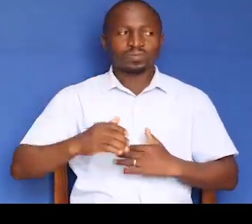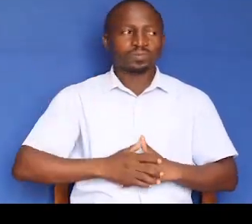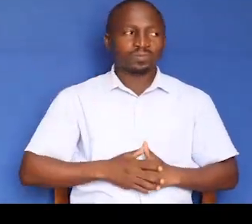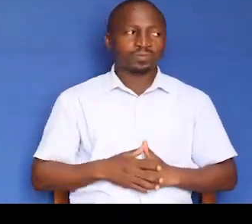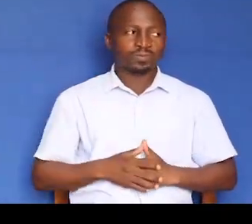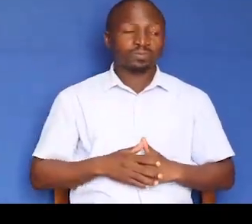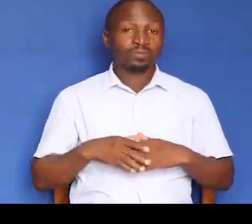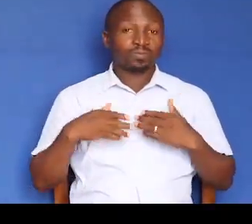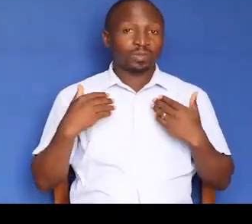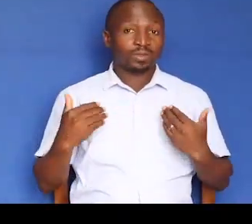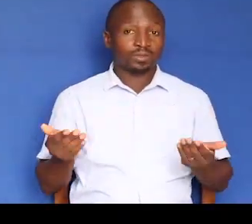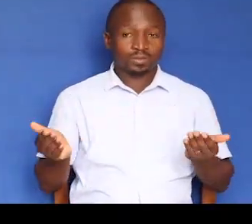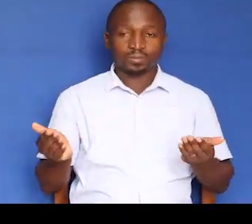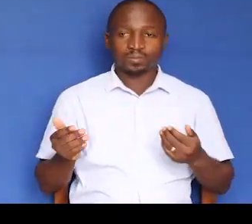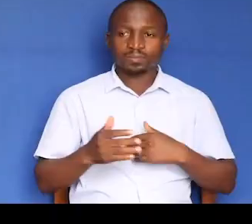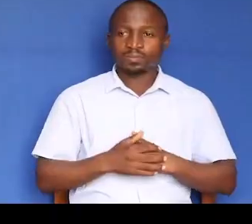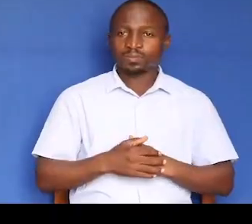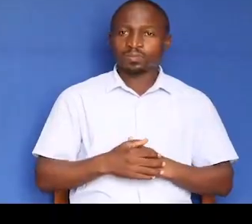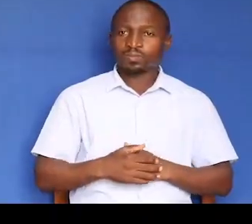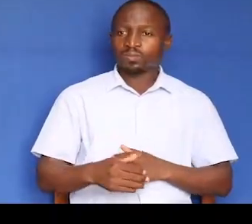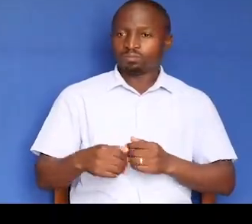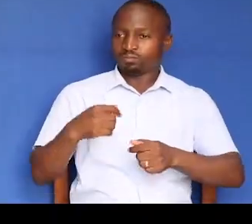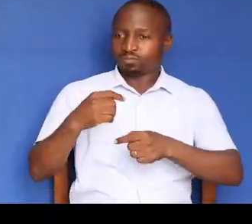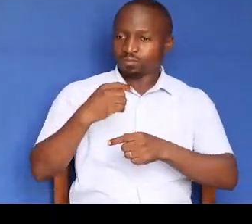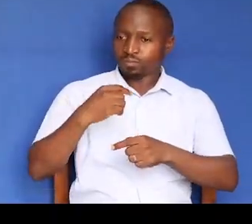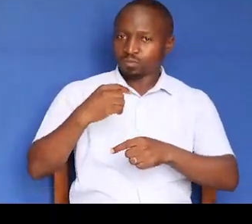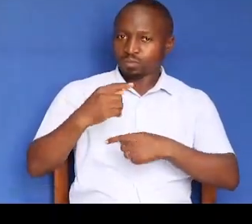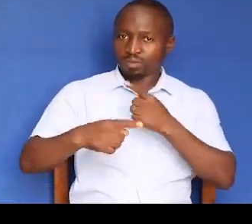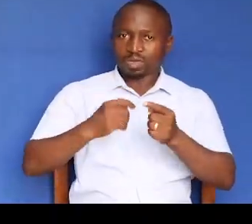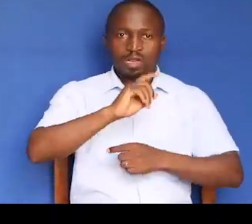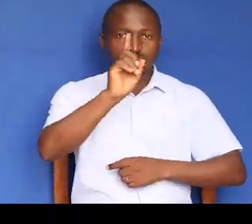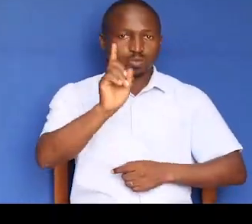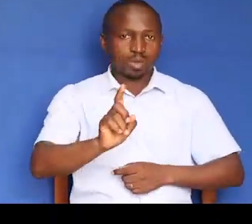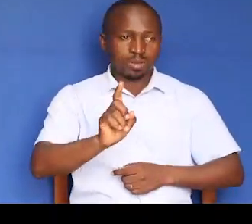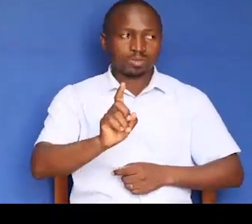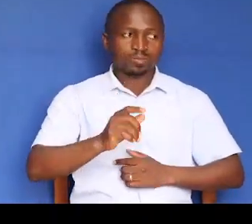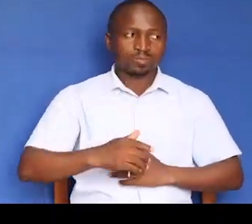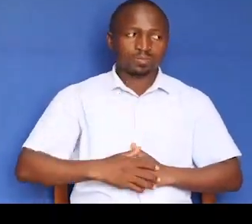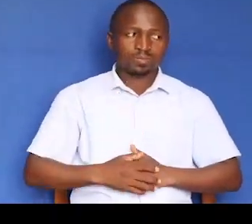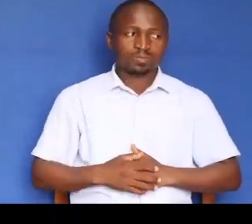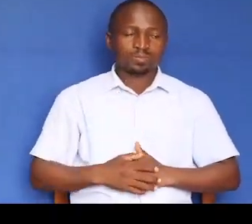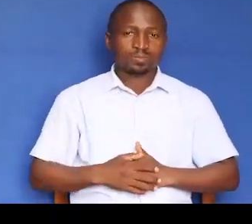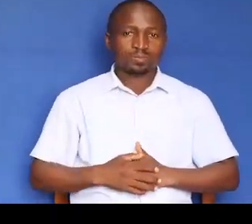amount. So let us go to our question.